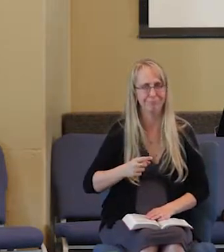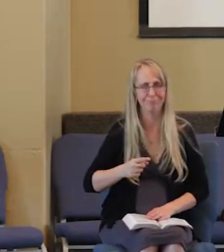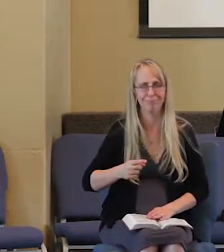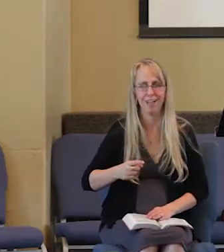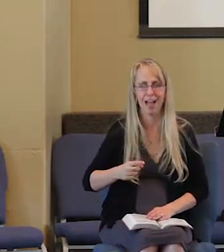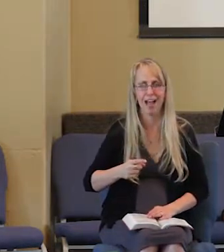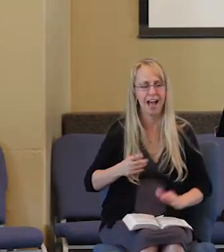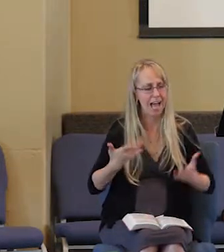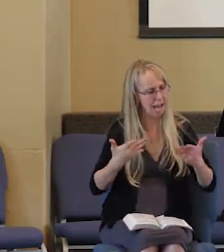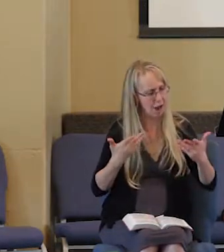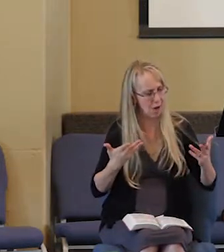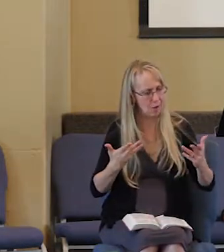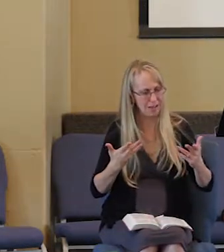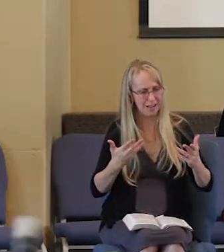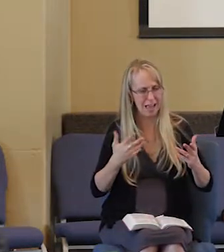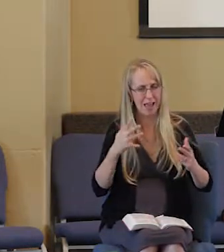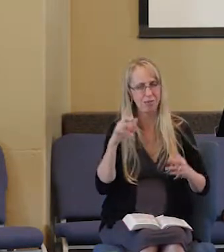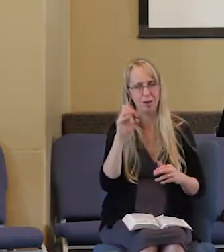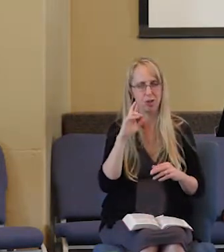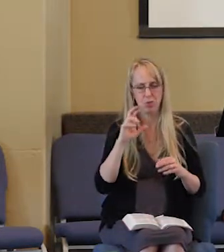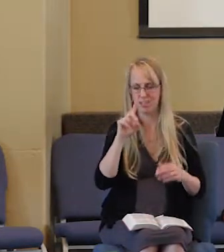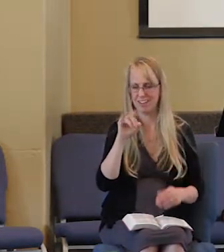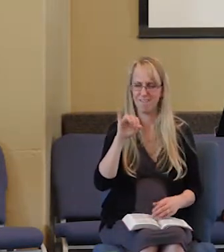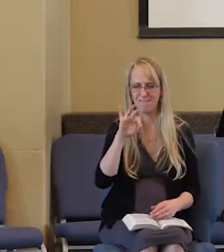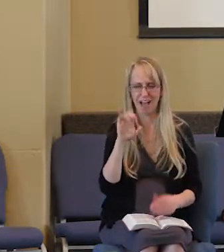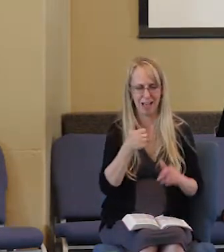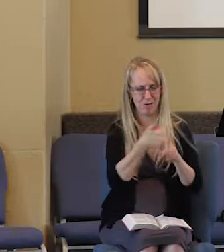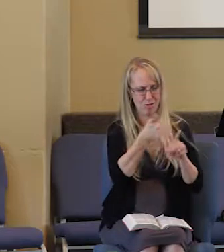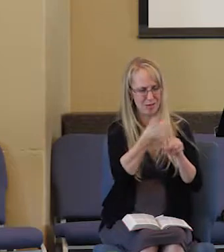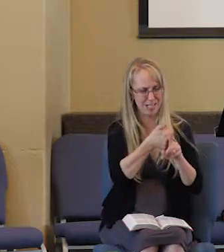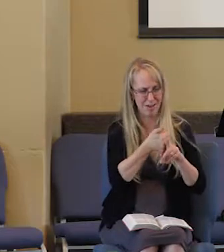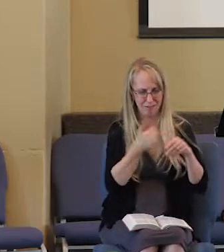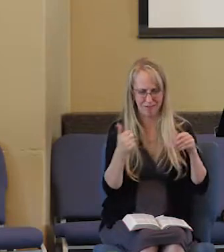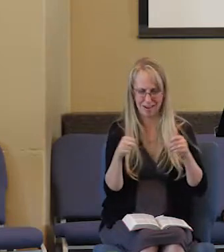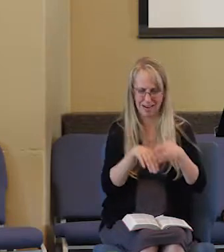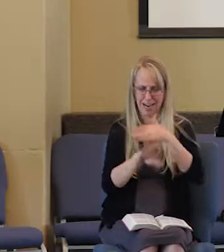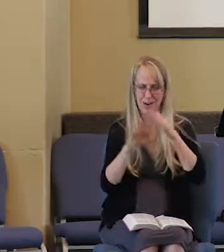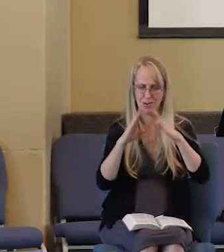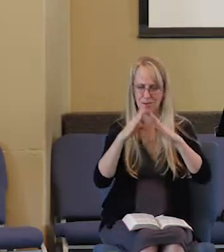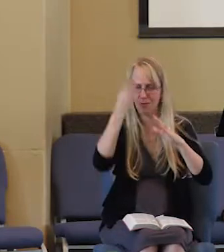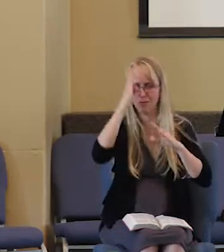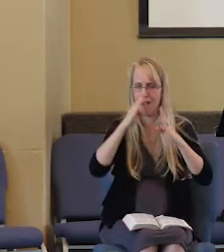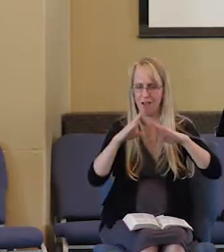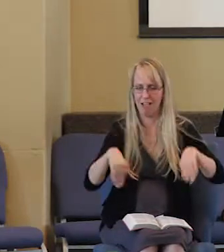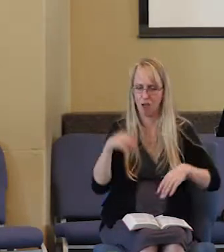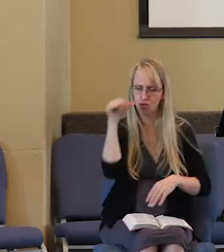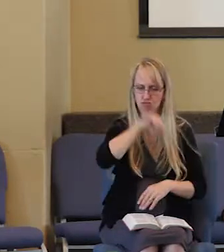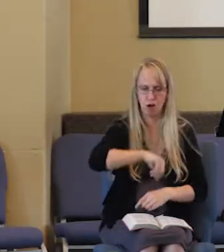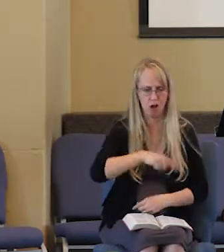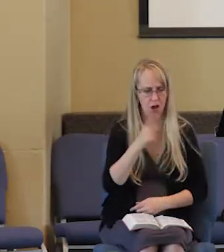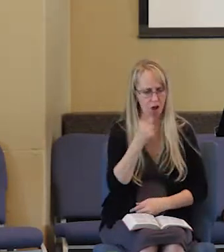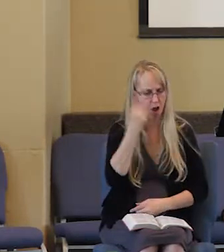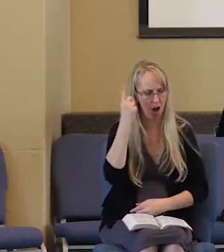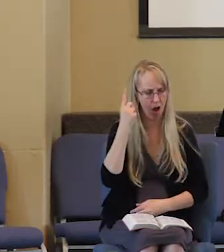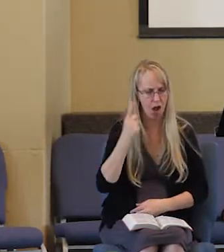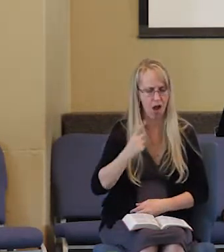you defile yourself by coming into God's house drunk."